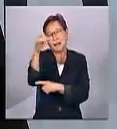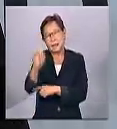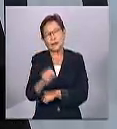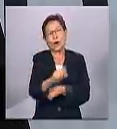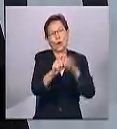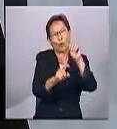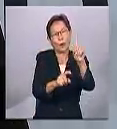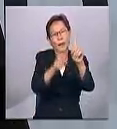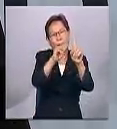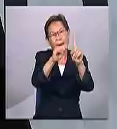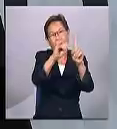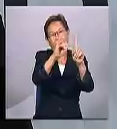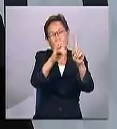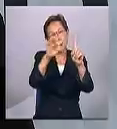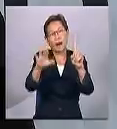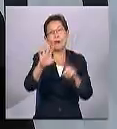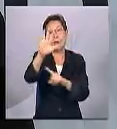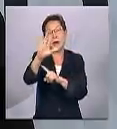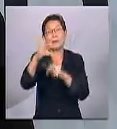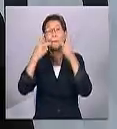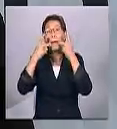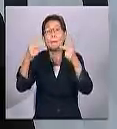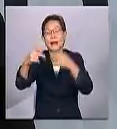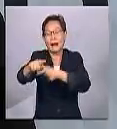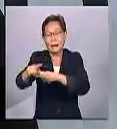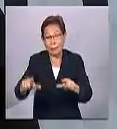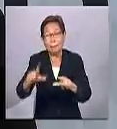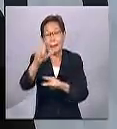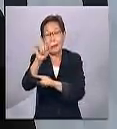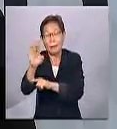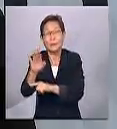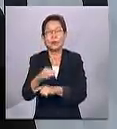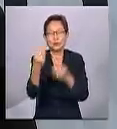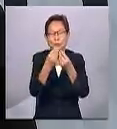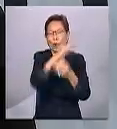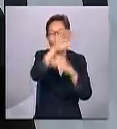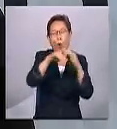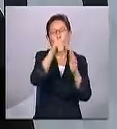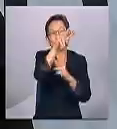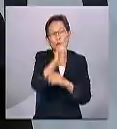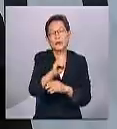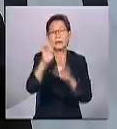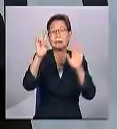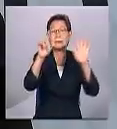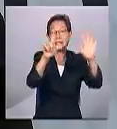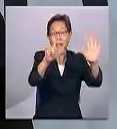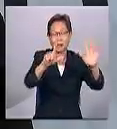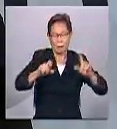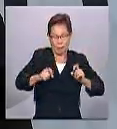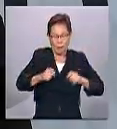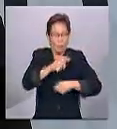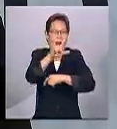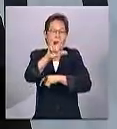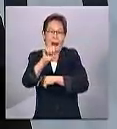five public health labs, so in total 20. We have seven private labs, so 27.